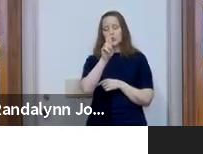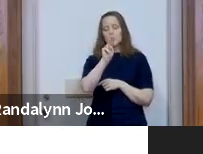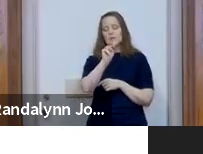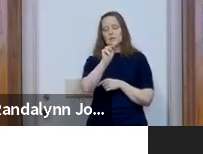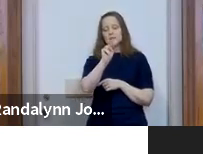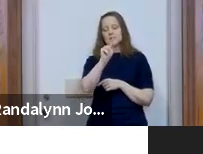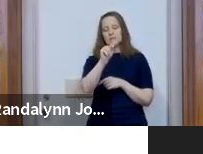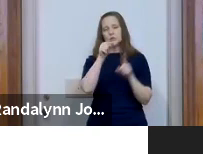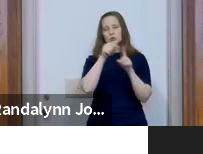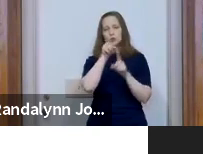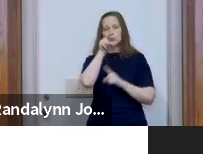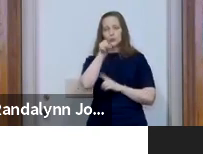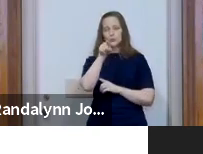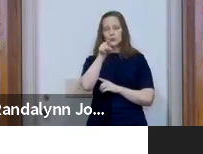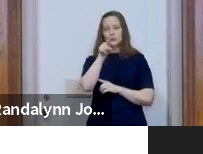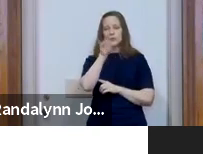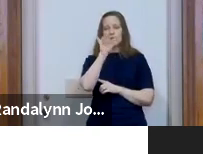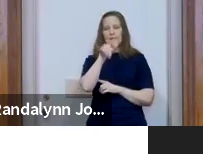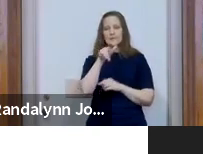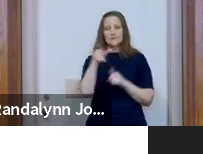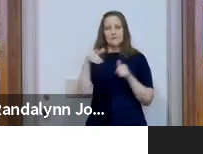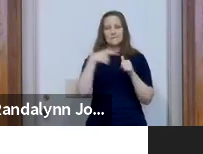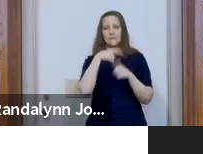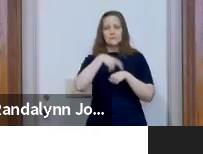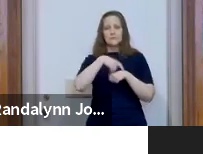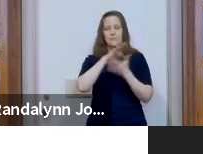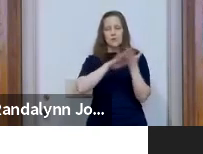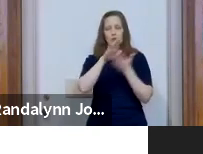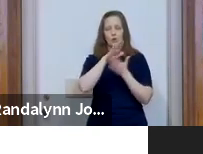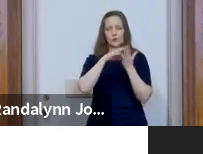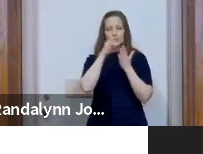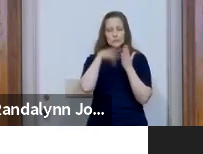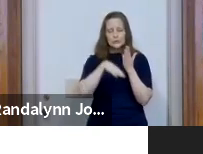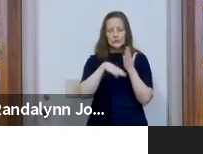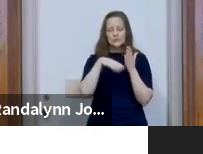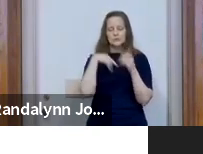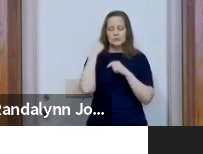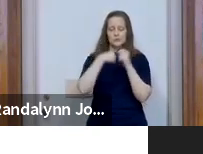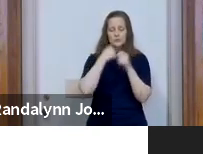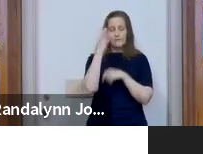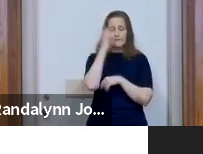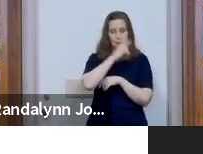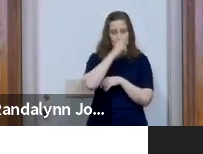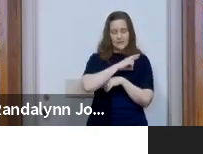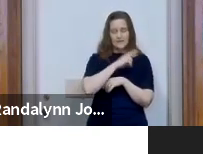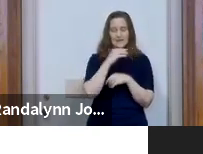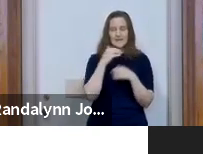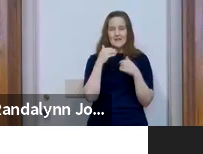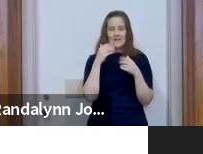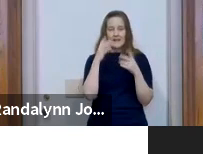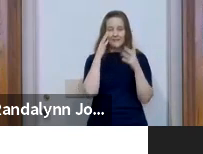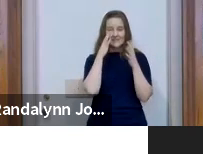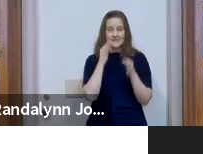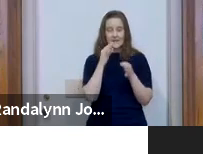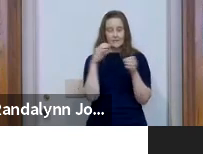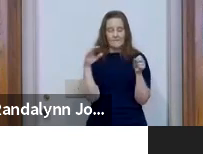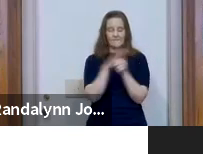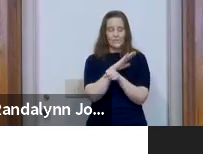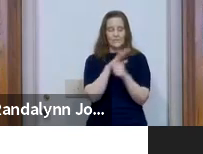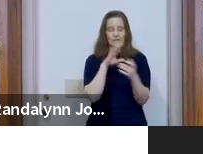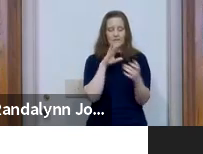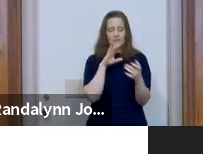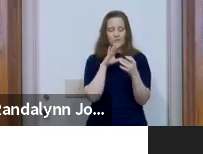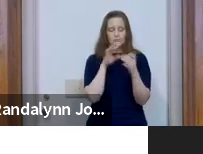to U. This is for our first time in college students, those traditional freshmen that have opted for a fully remote or